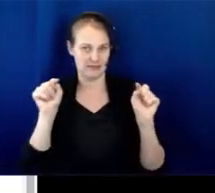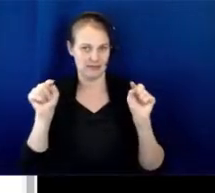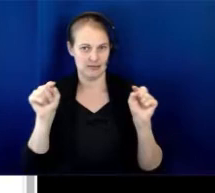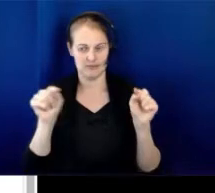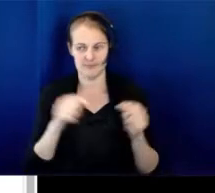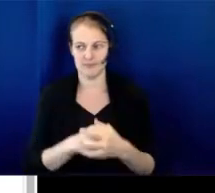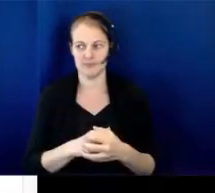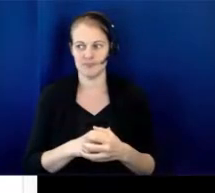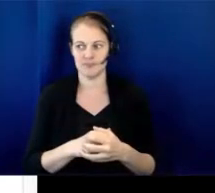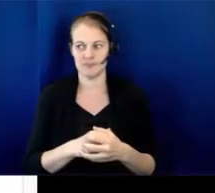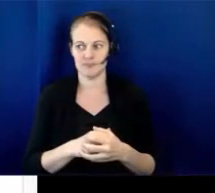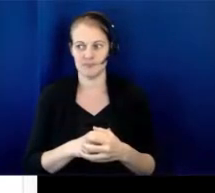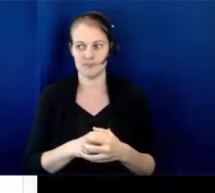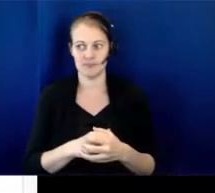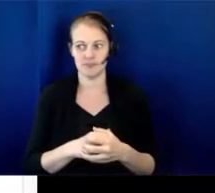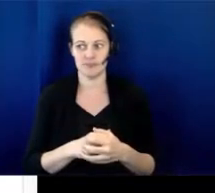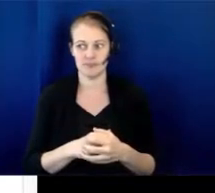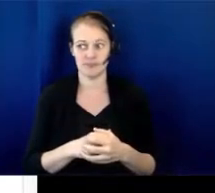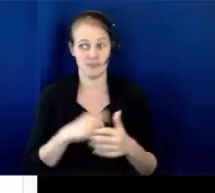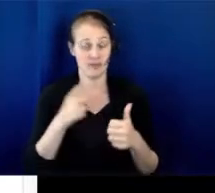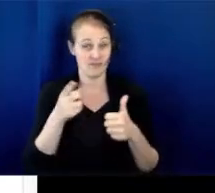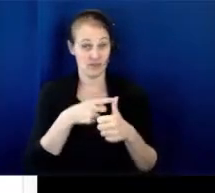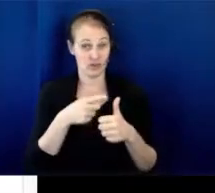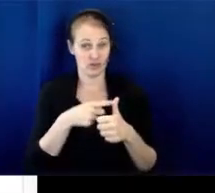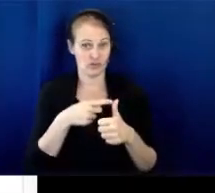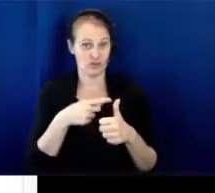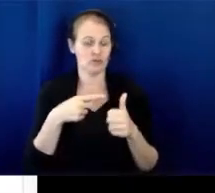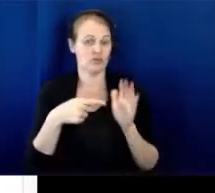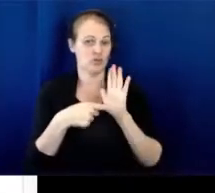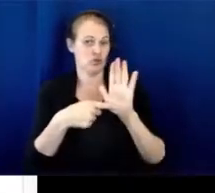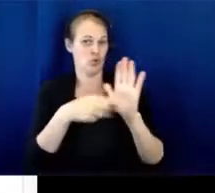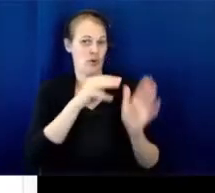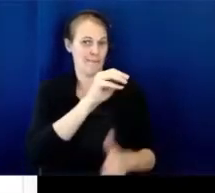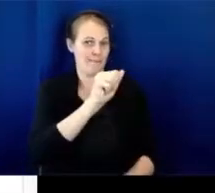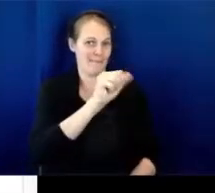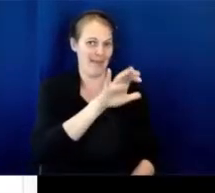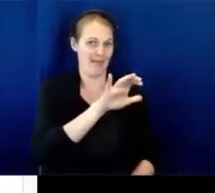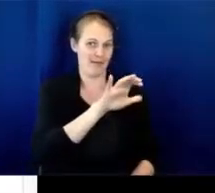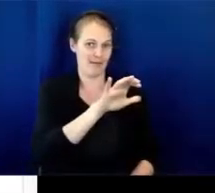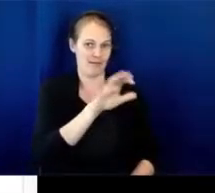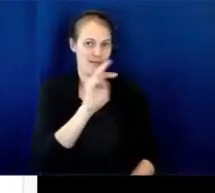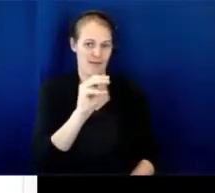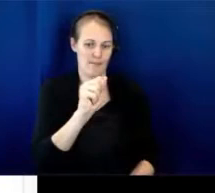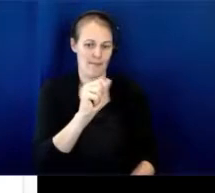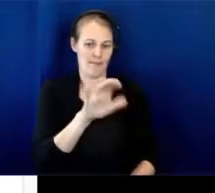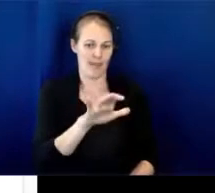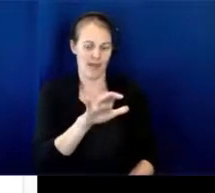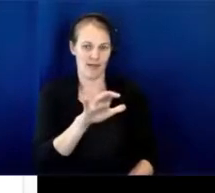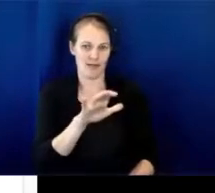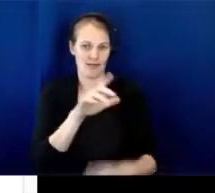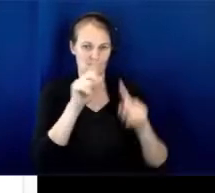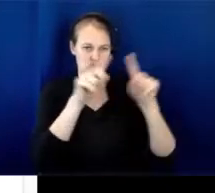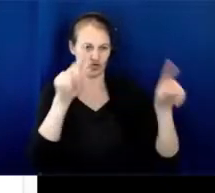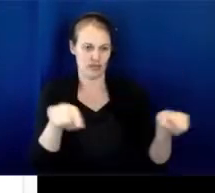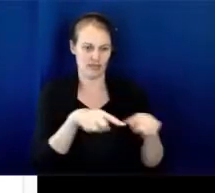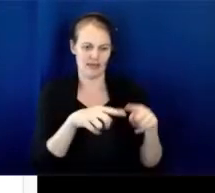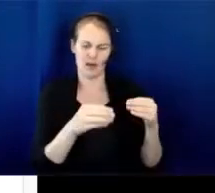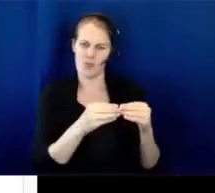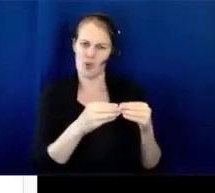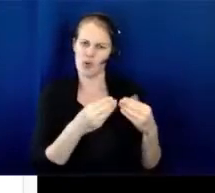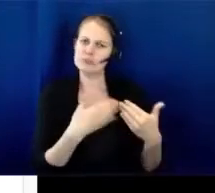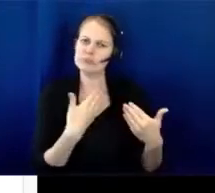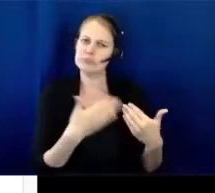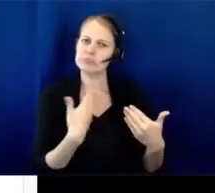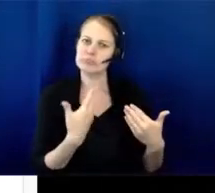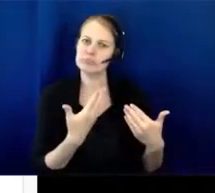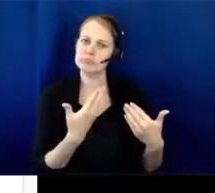So the very first one that I like to show is the Mac. I personally think the Mac screen looks a little bit easier. It has a